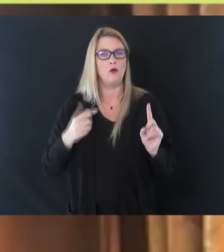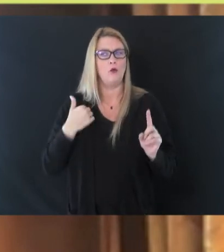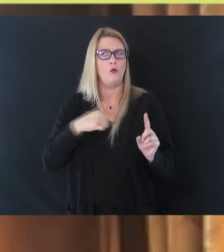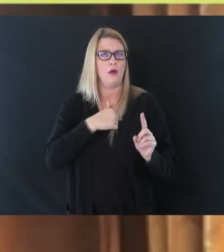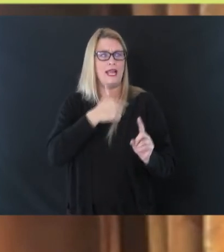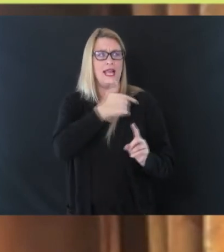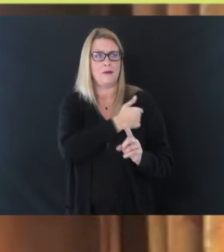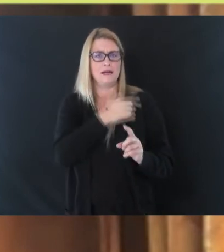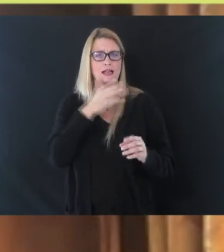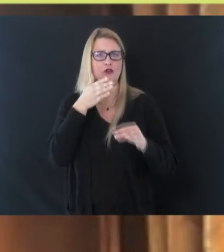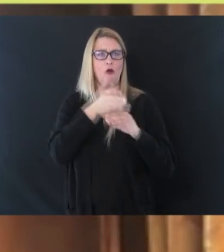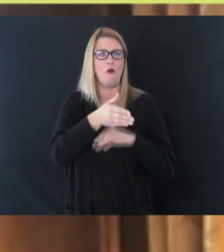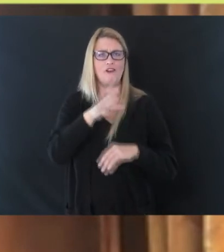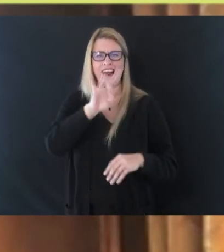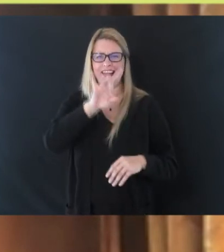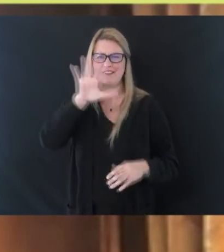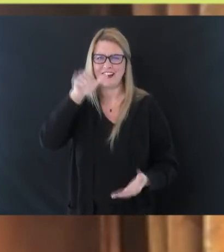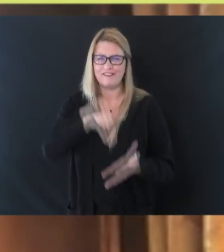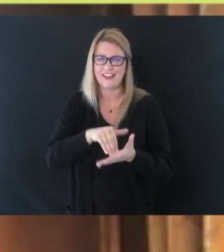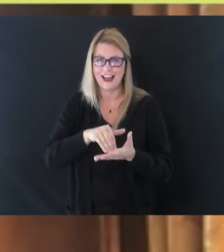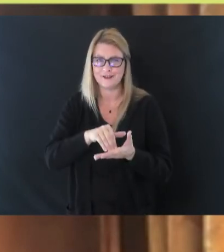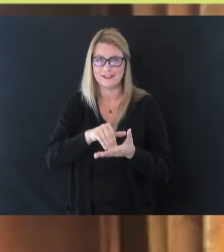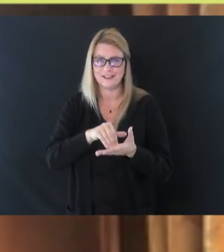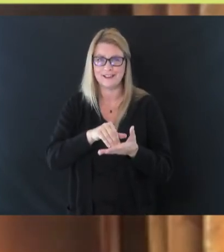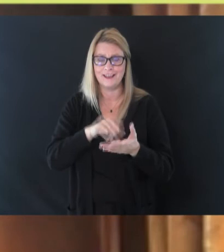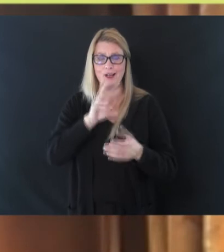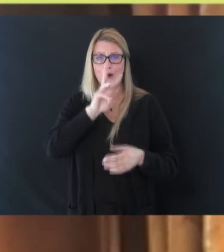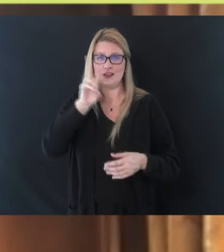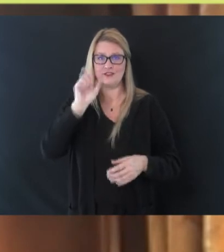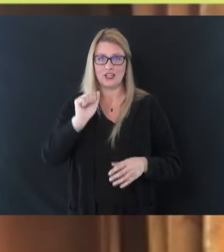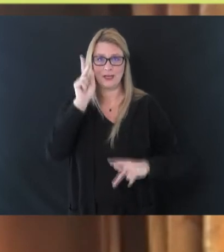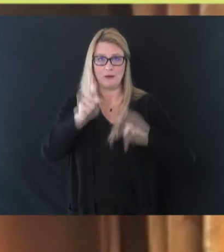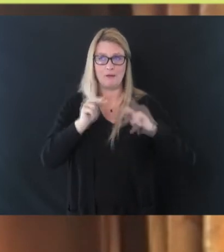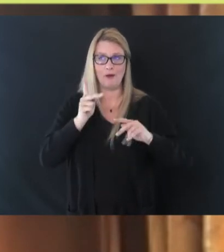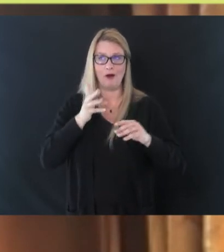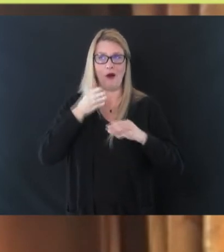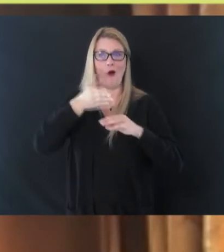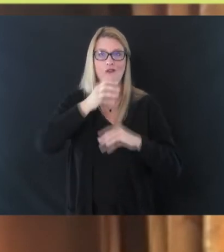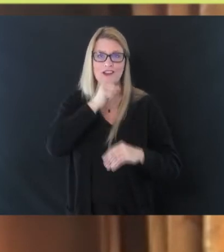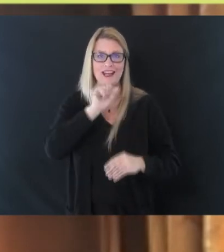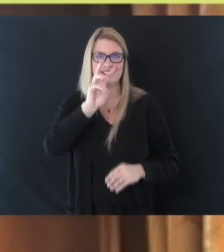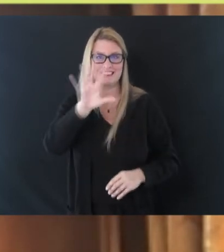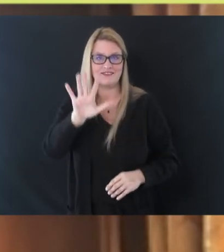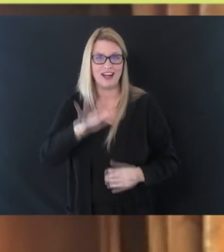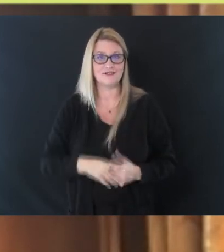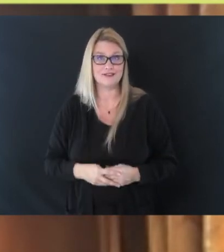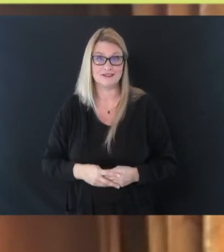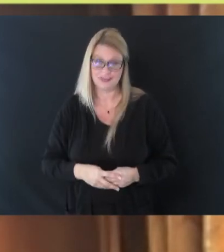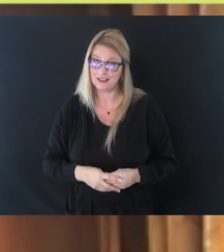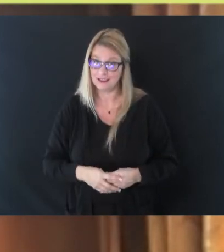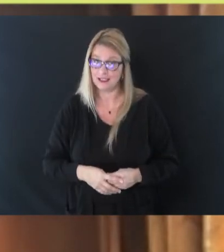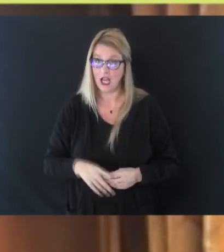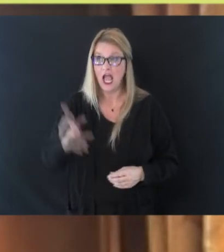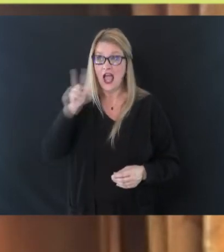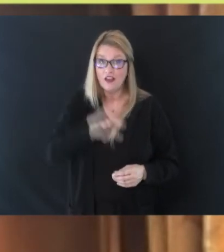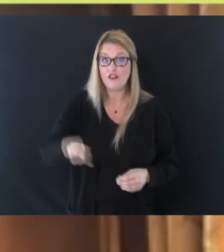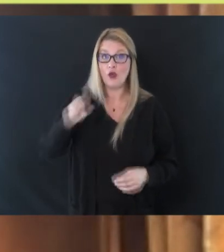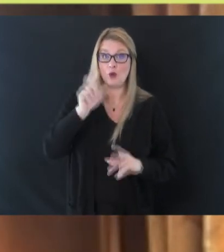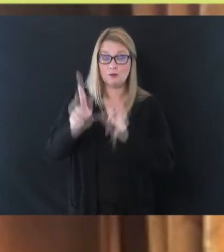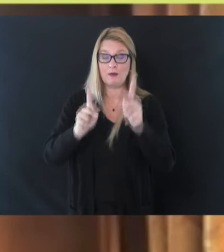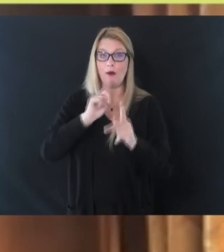over 85,000 West Virginians who are over 65. And those are the group that are dying and going to the